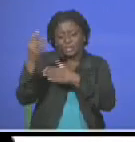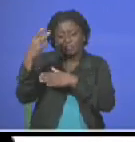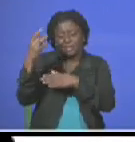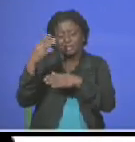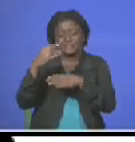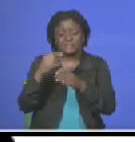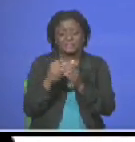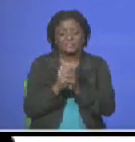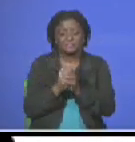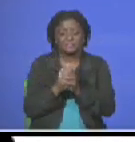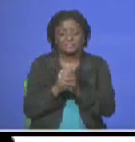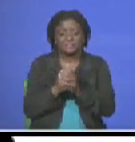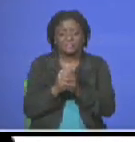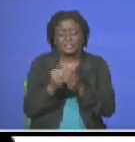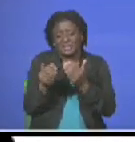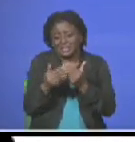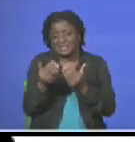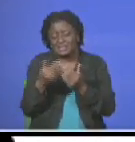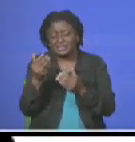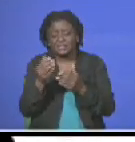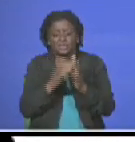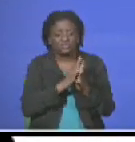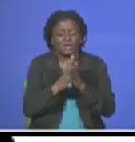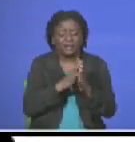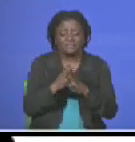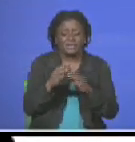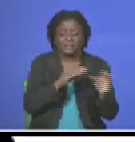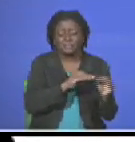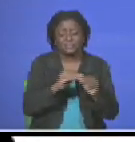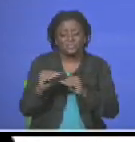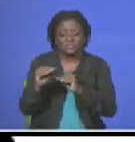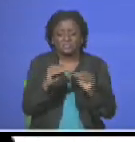can be certain: easier traffic flow on Nassau